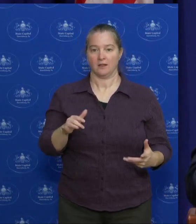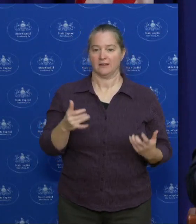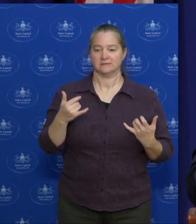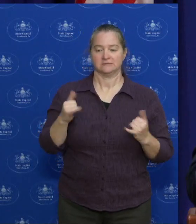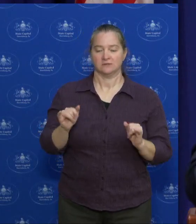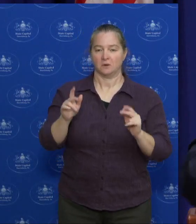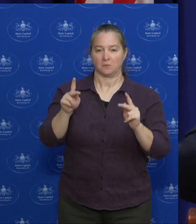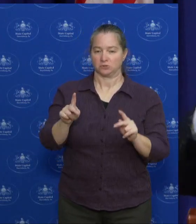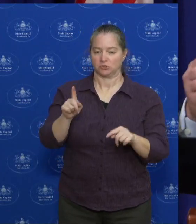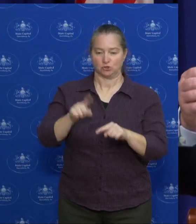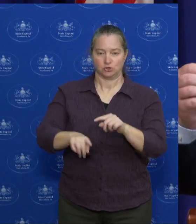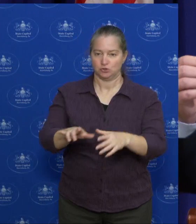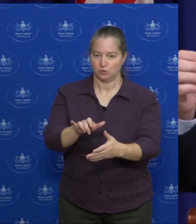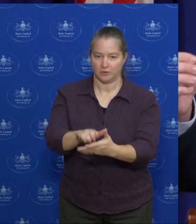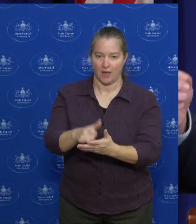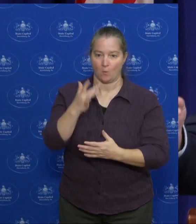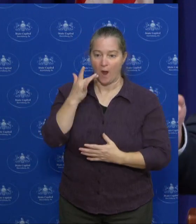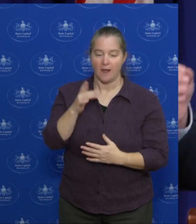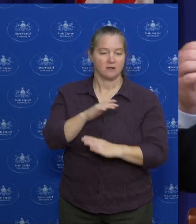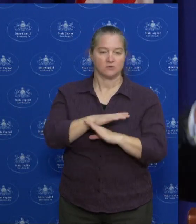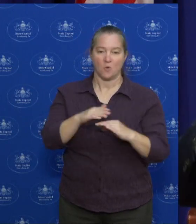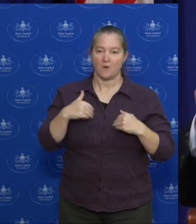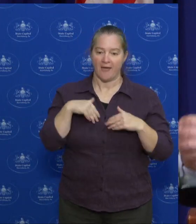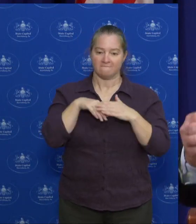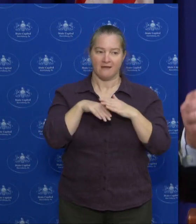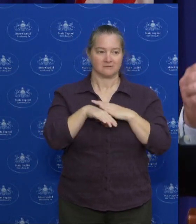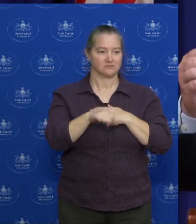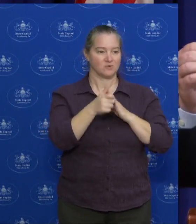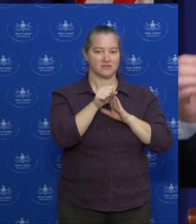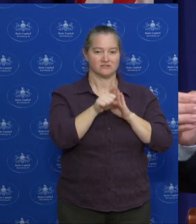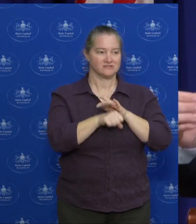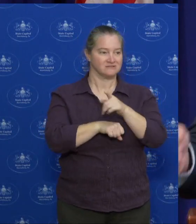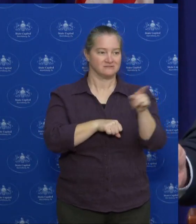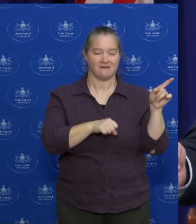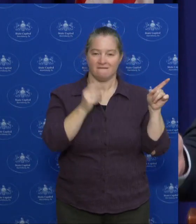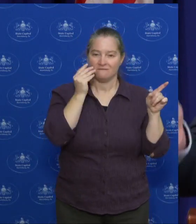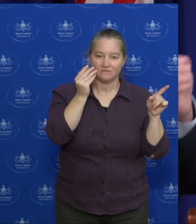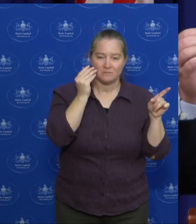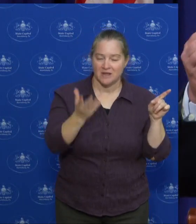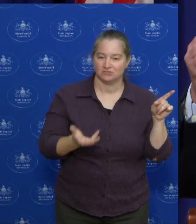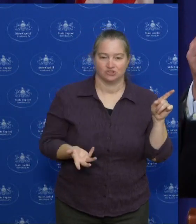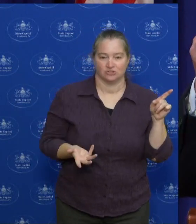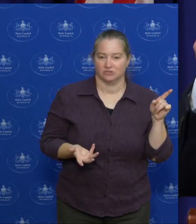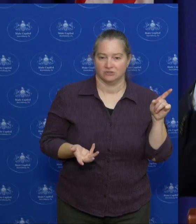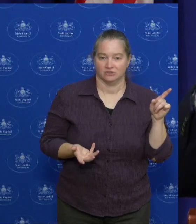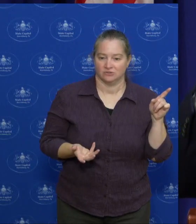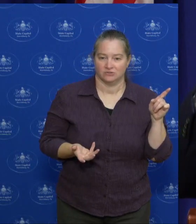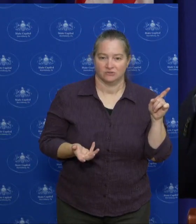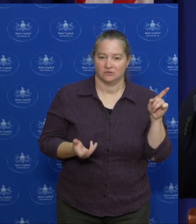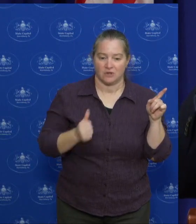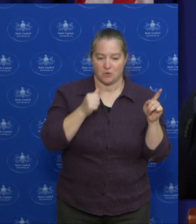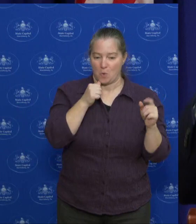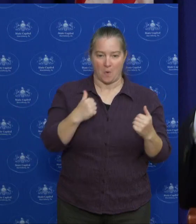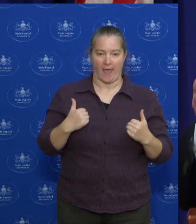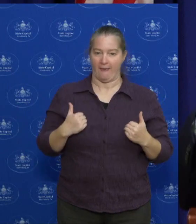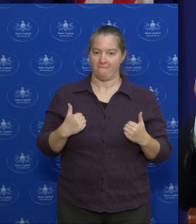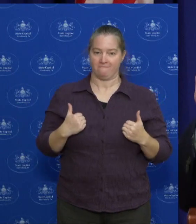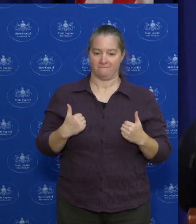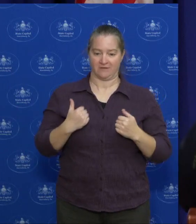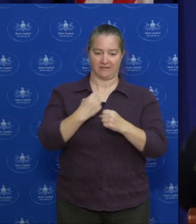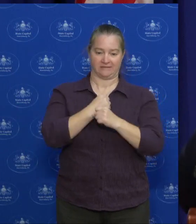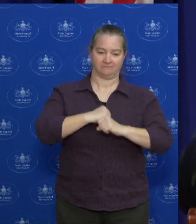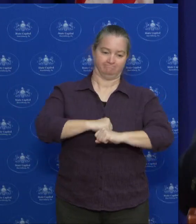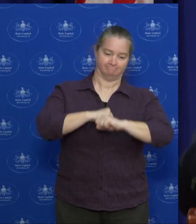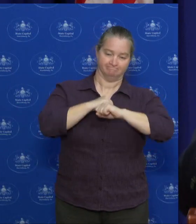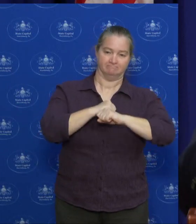be able to do it because you still don't have access to other states' information in a safe and